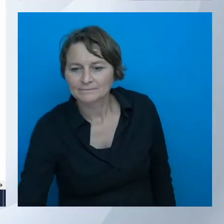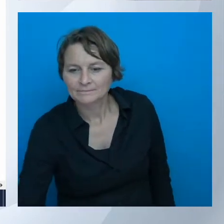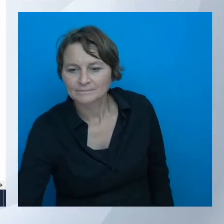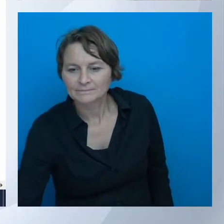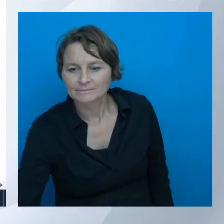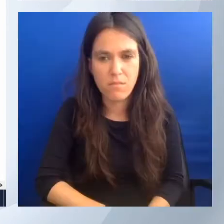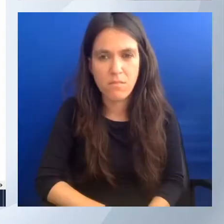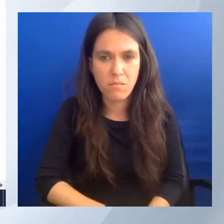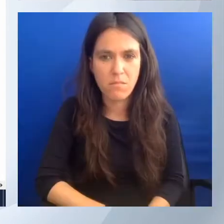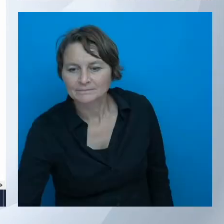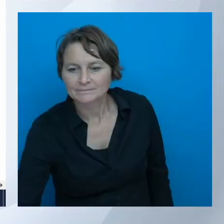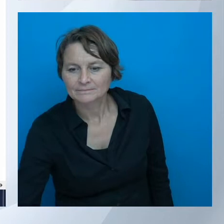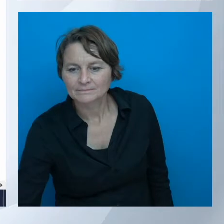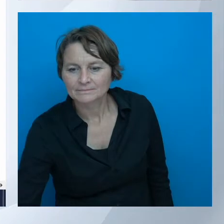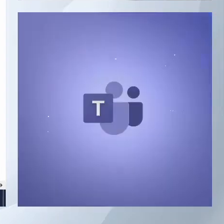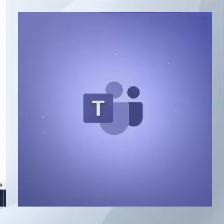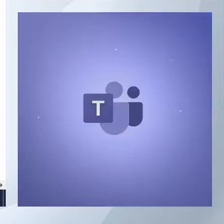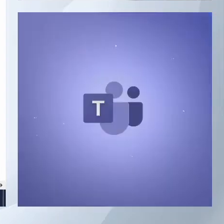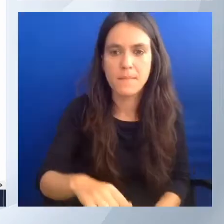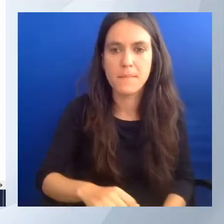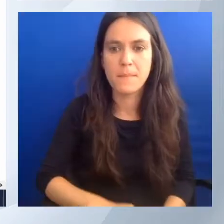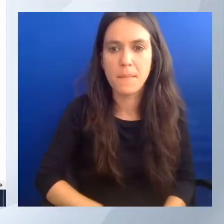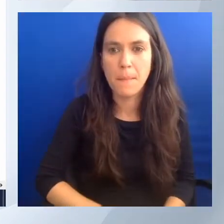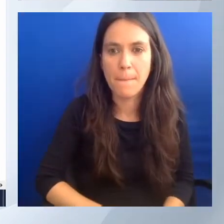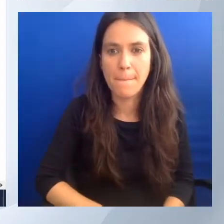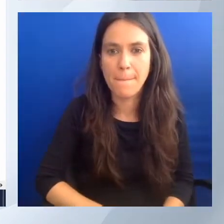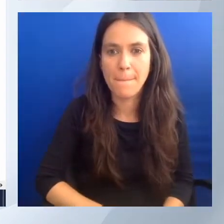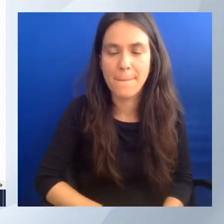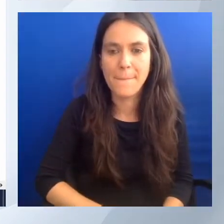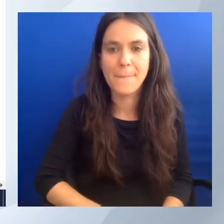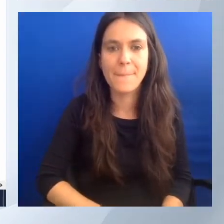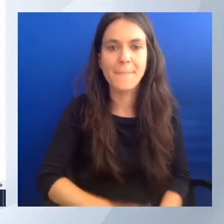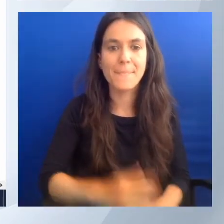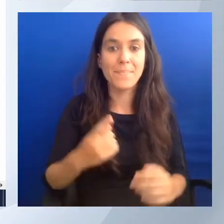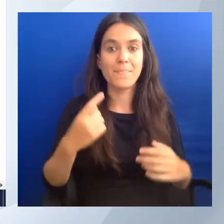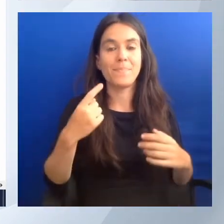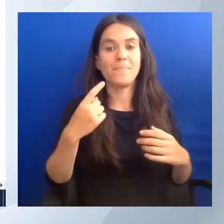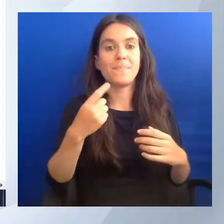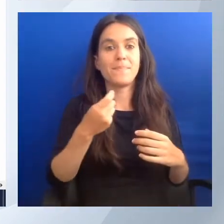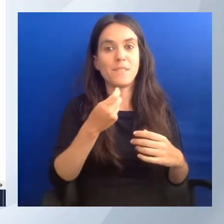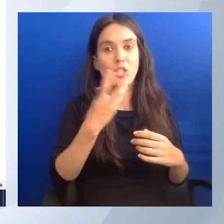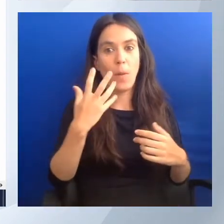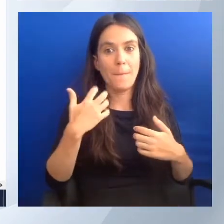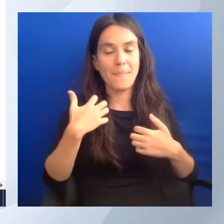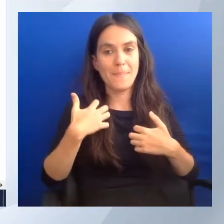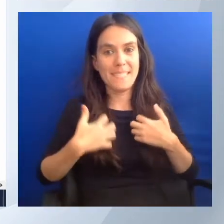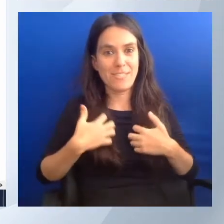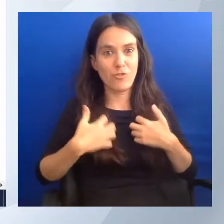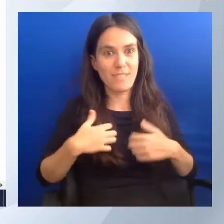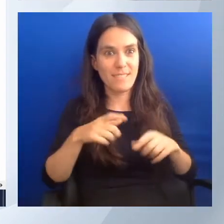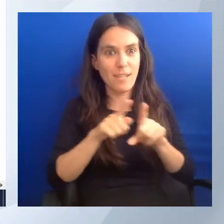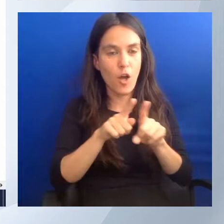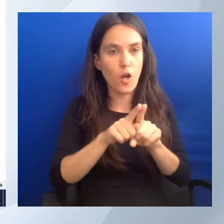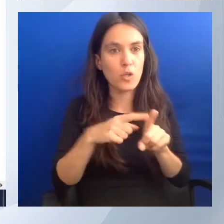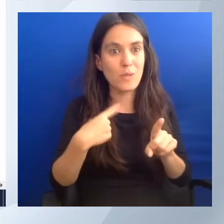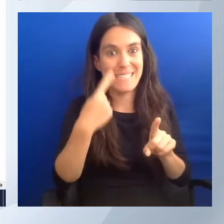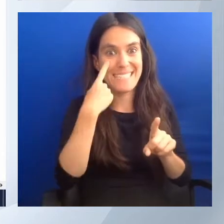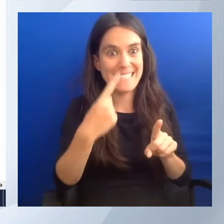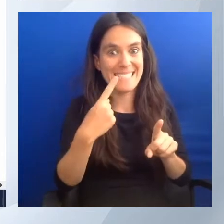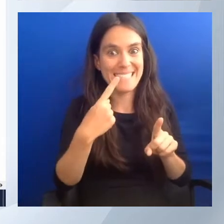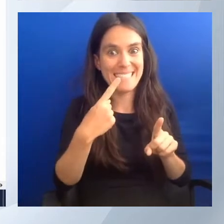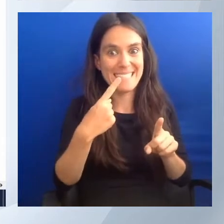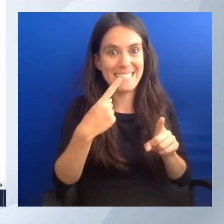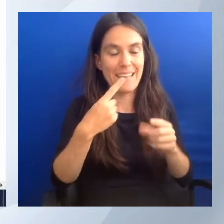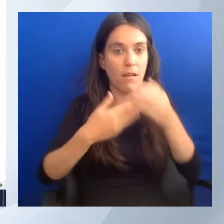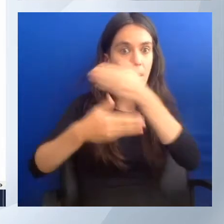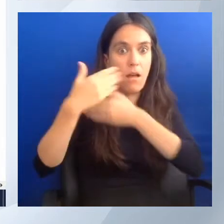other interesting things as well. So that deployment history, those GitHub actions, actually gets created